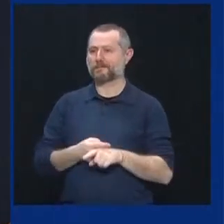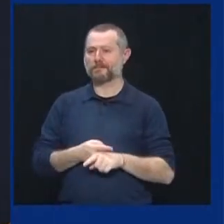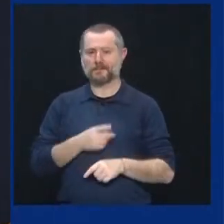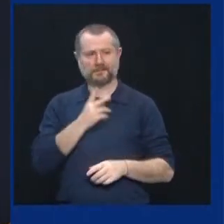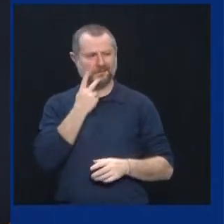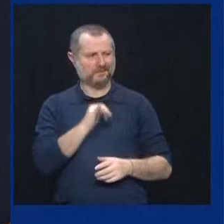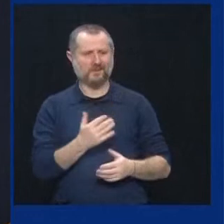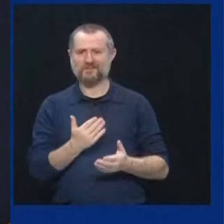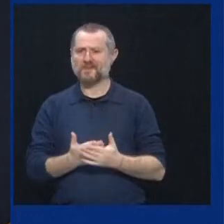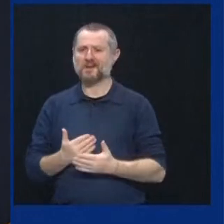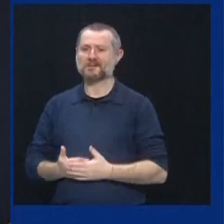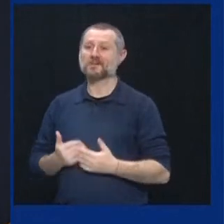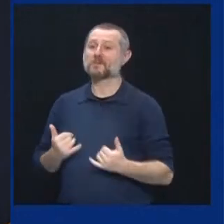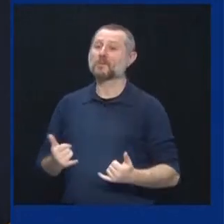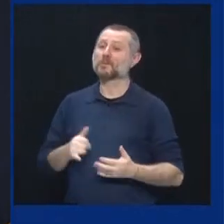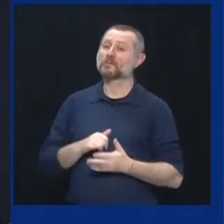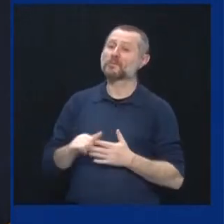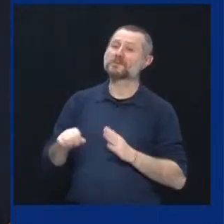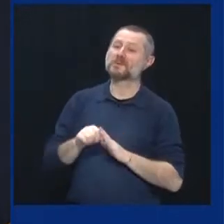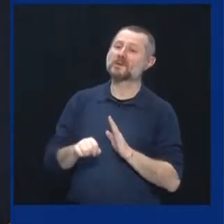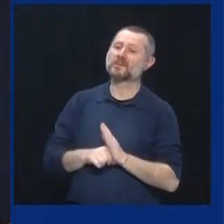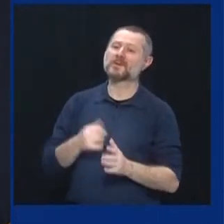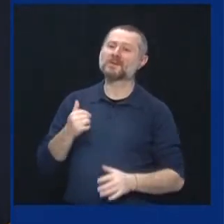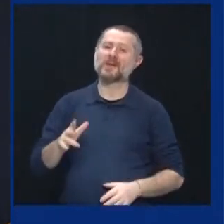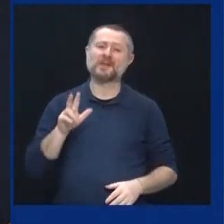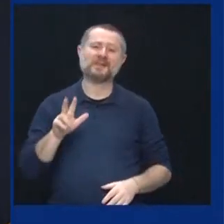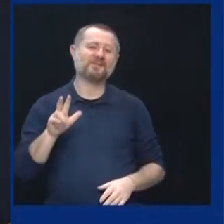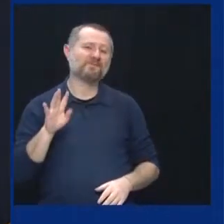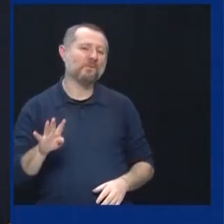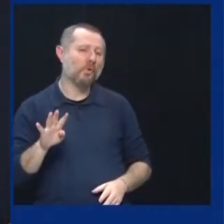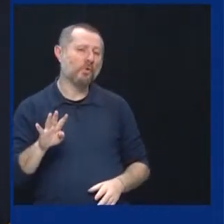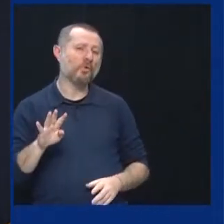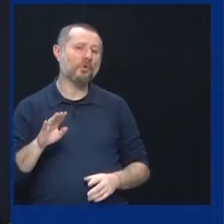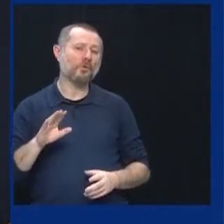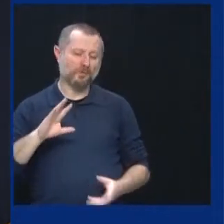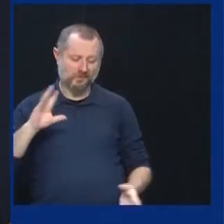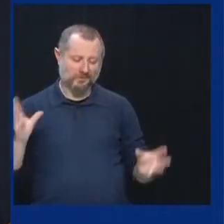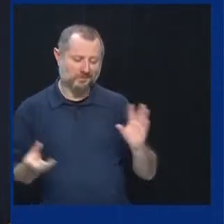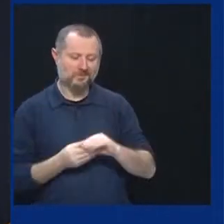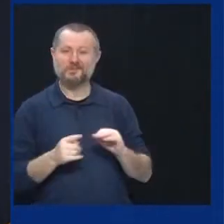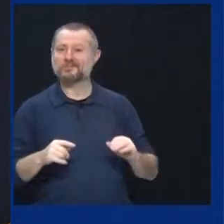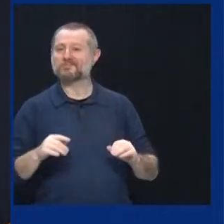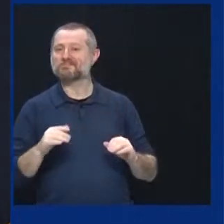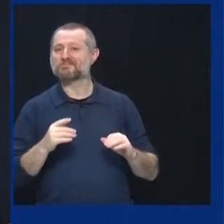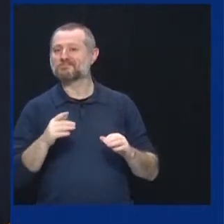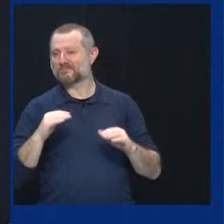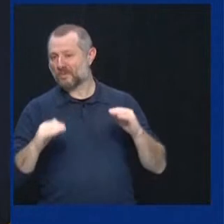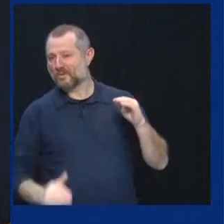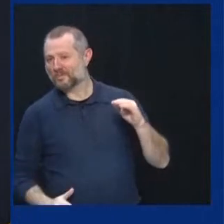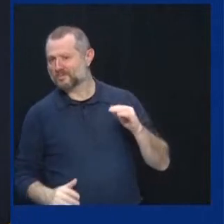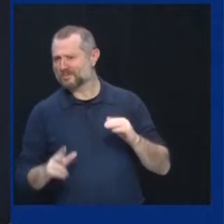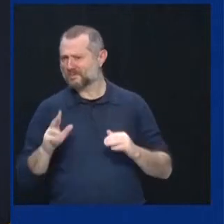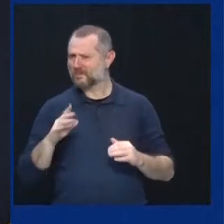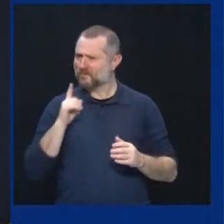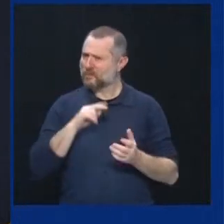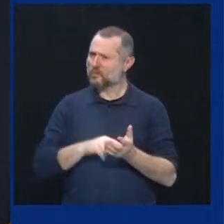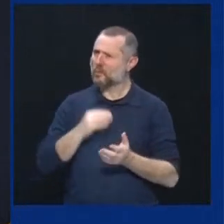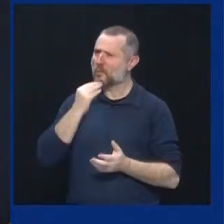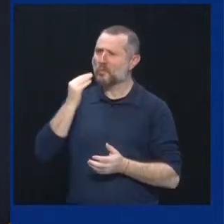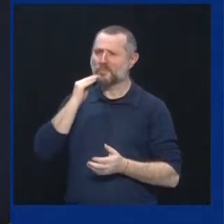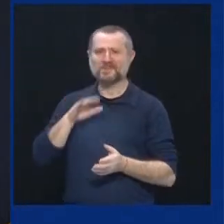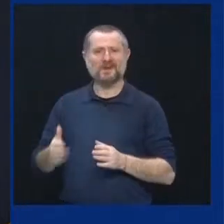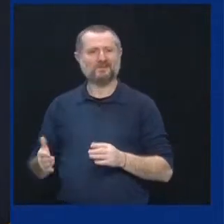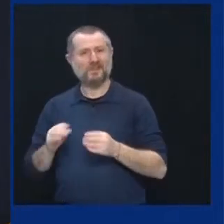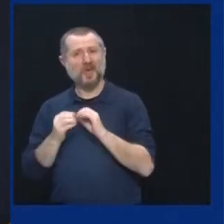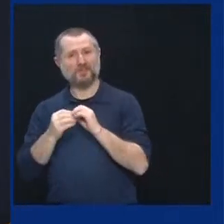number 34. Forget all this other garbage. New York is number 34 in nursing home deaths. How is it